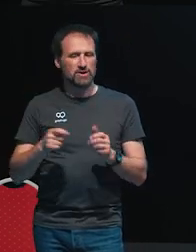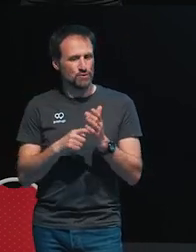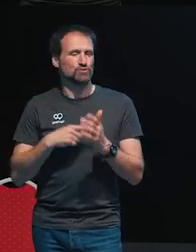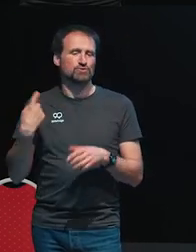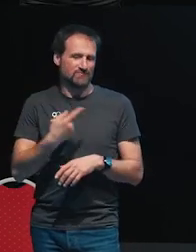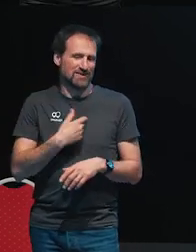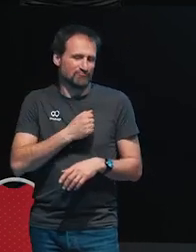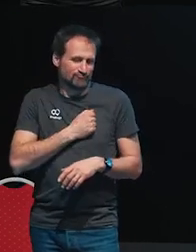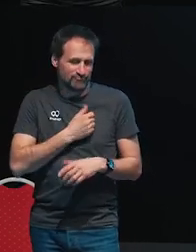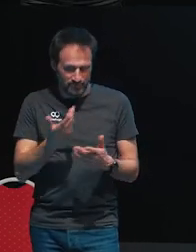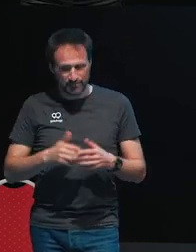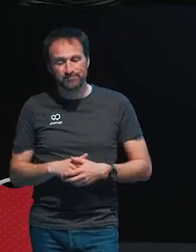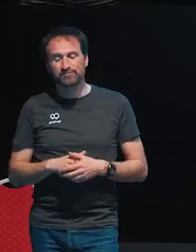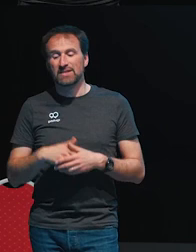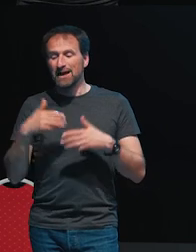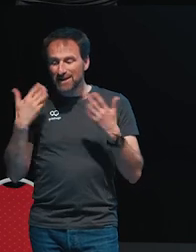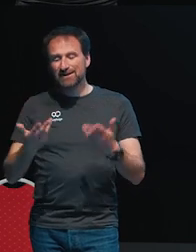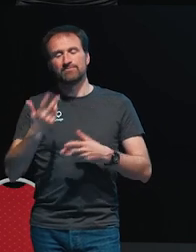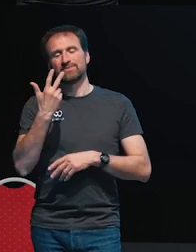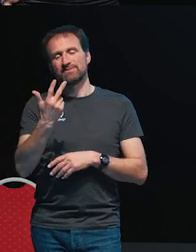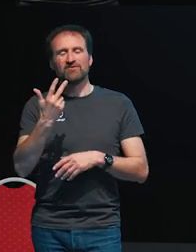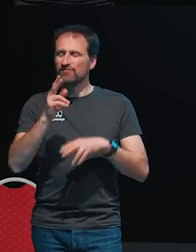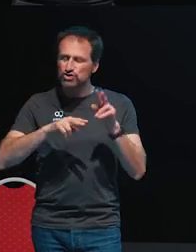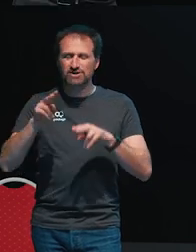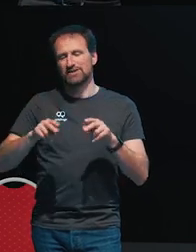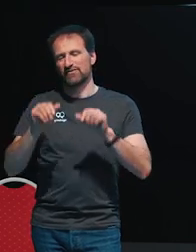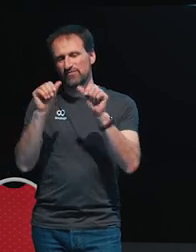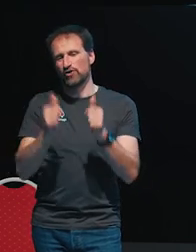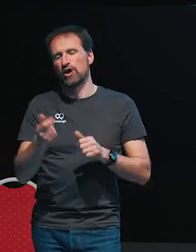So there are three different kinds of tokens. This slide should be